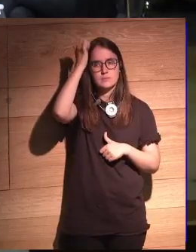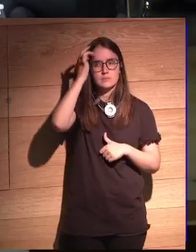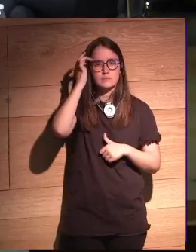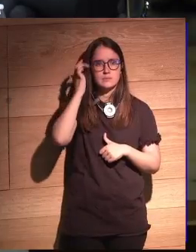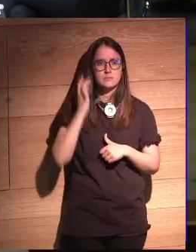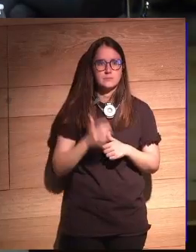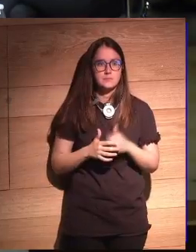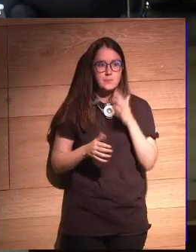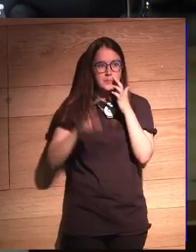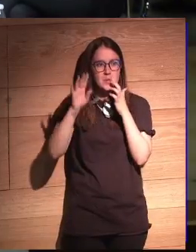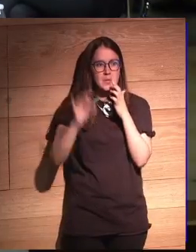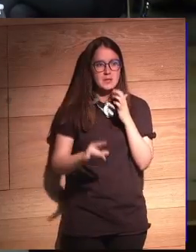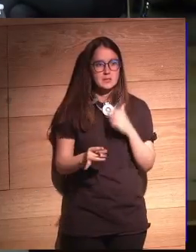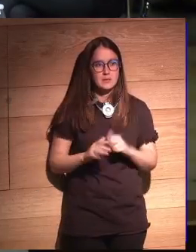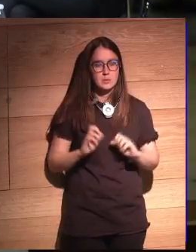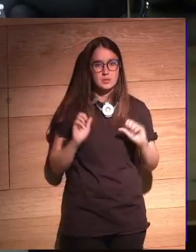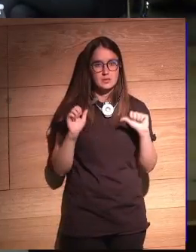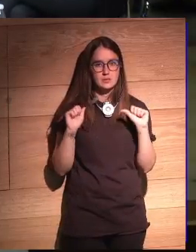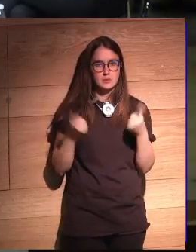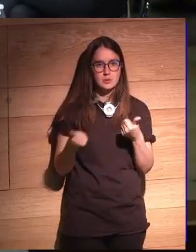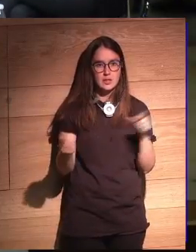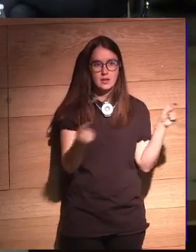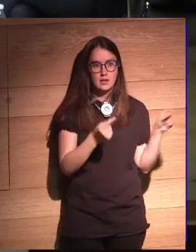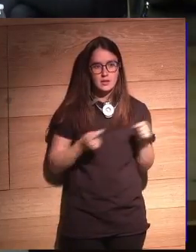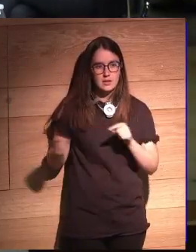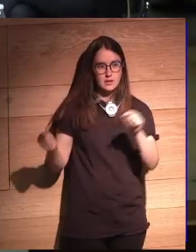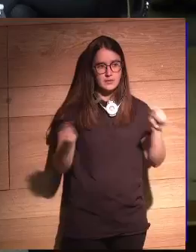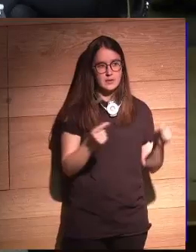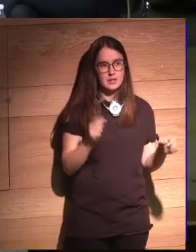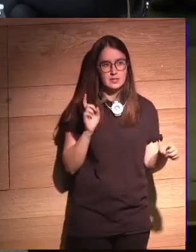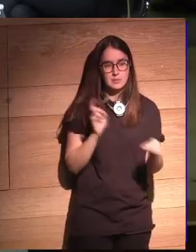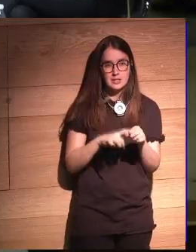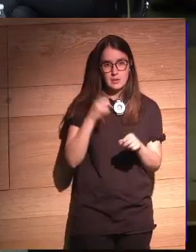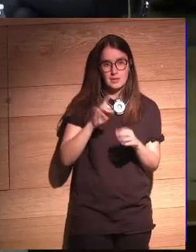start discussing and involving the audience as well?